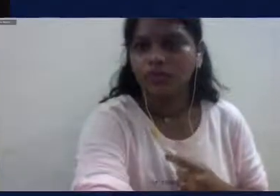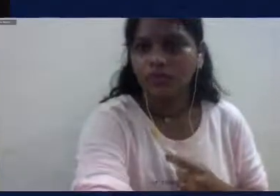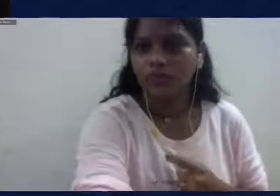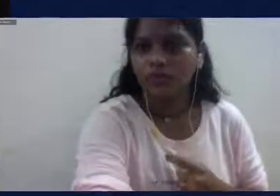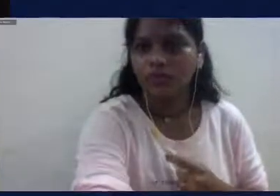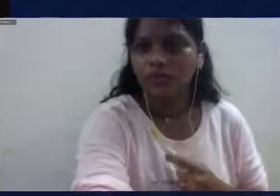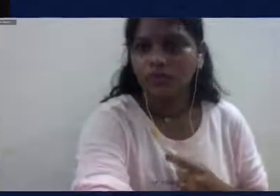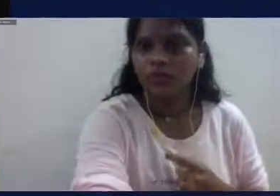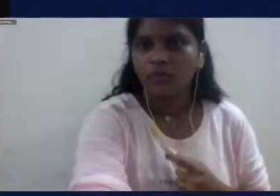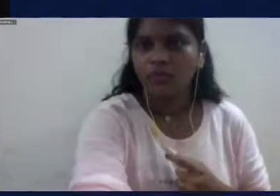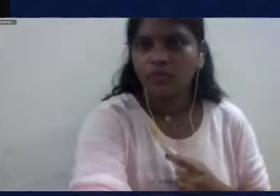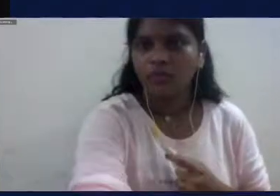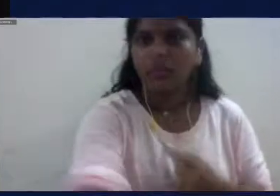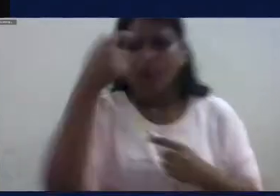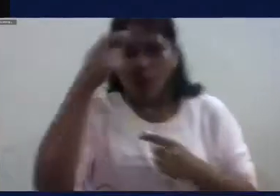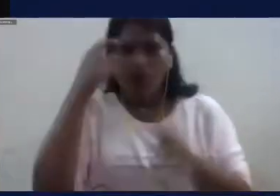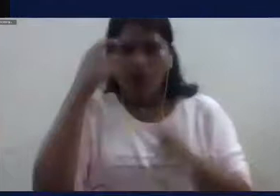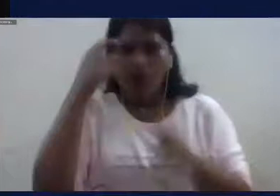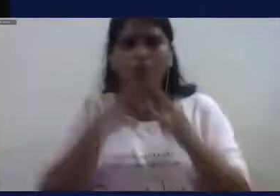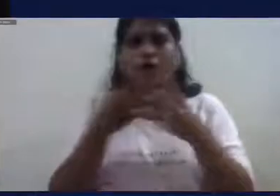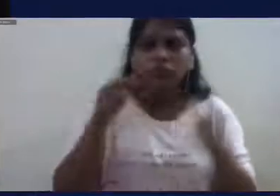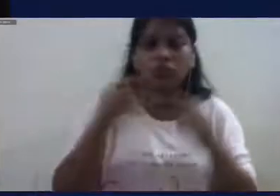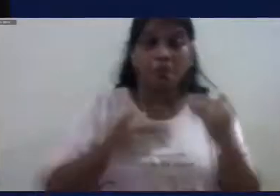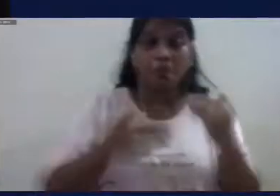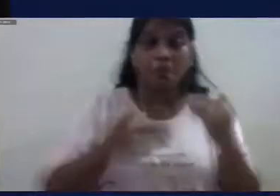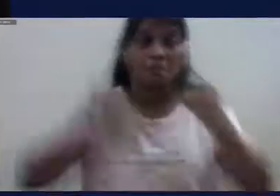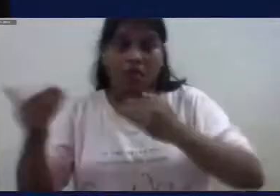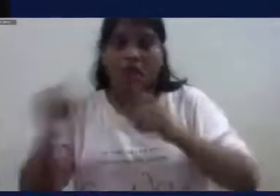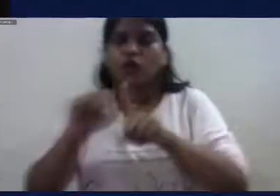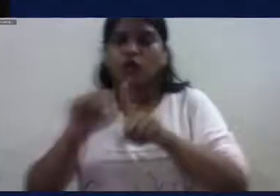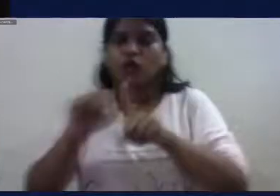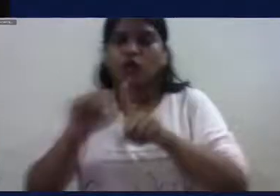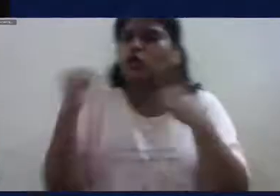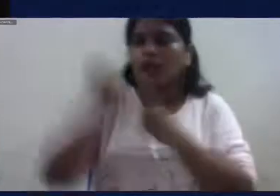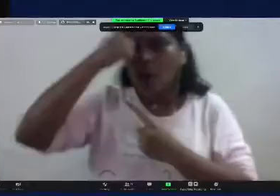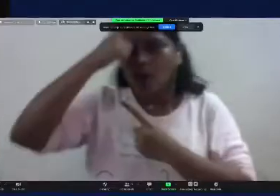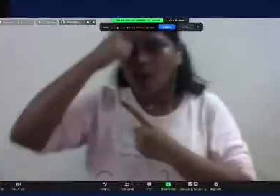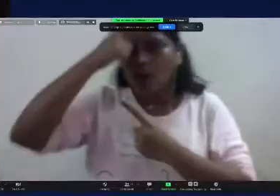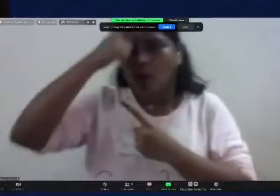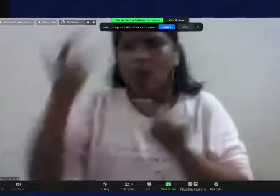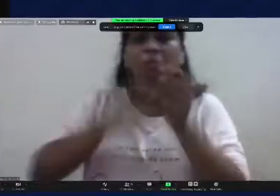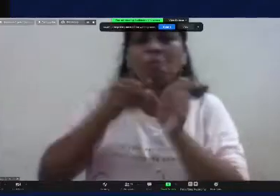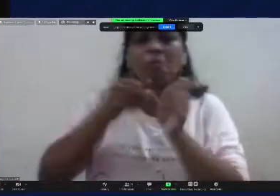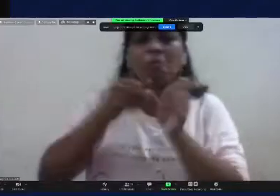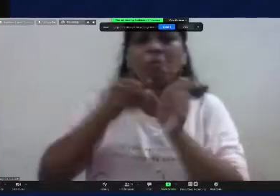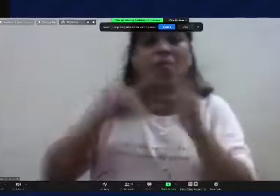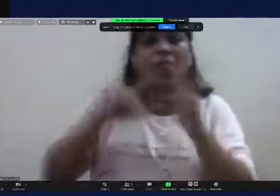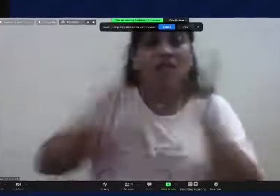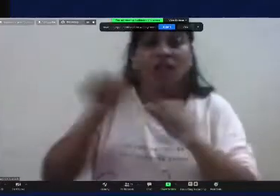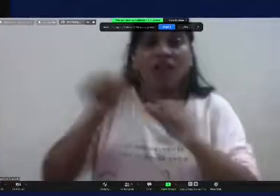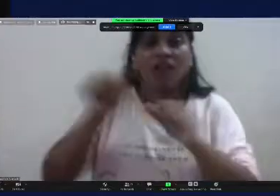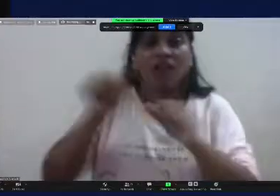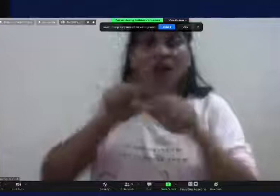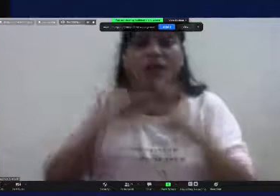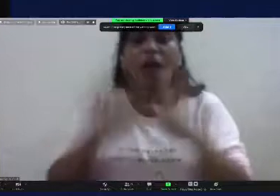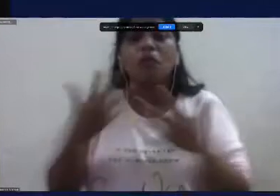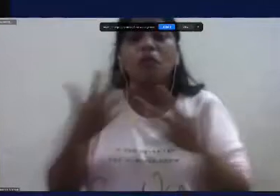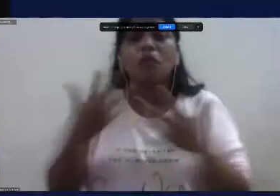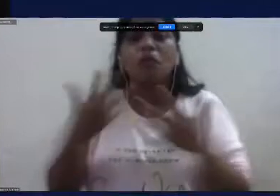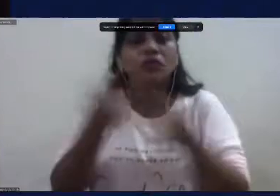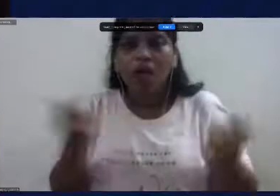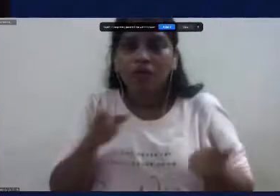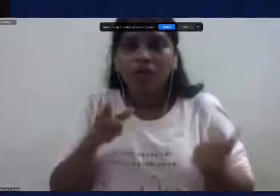complex business problems, but this one goes even beyond that. Societal problems, such as malaria in Africa. So how do you solve that particular